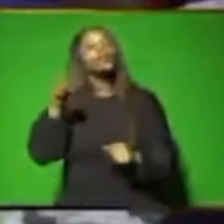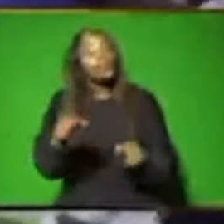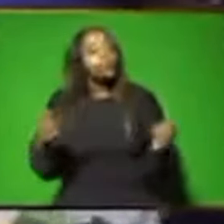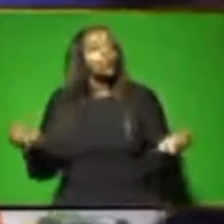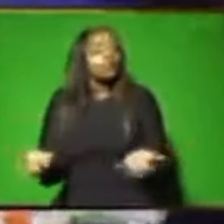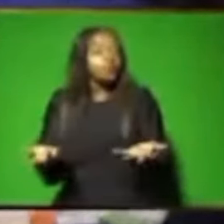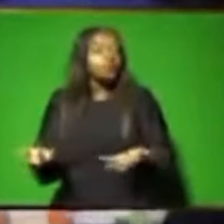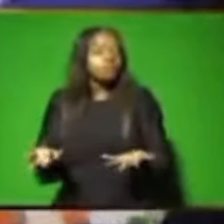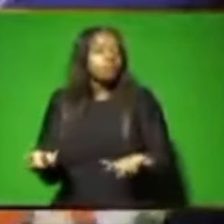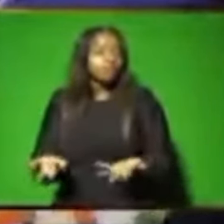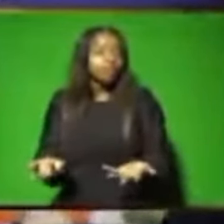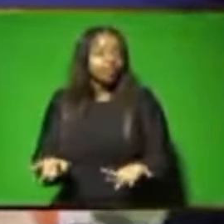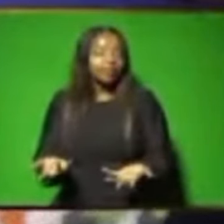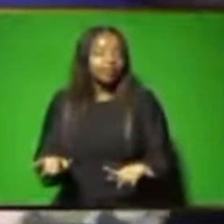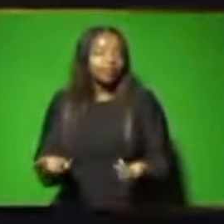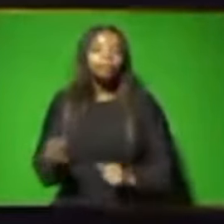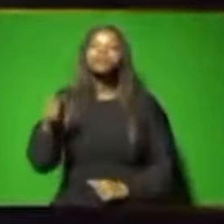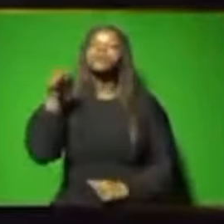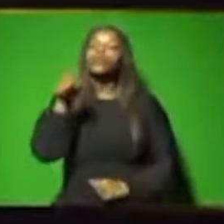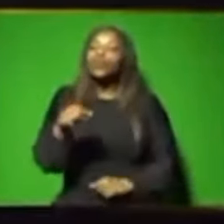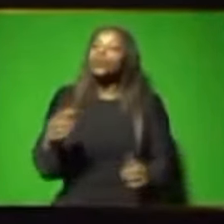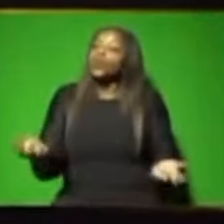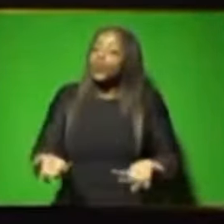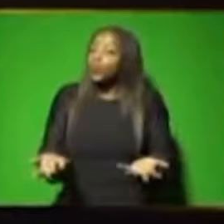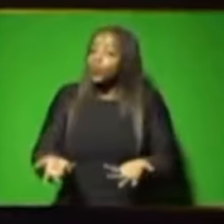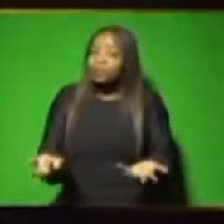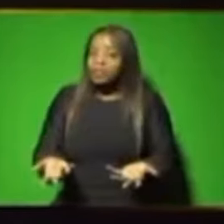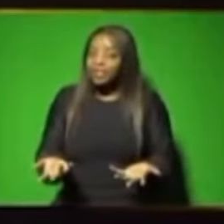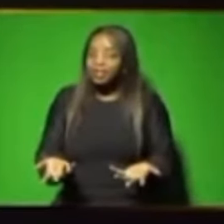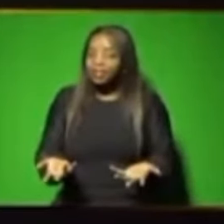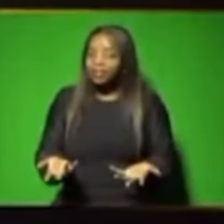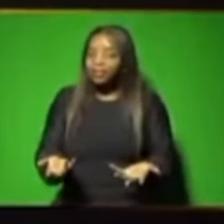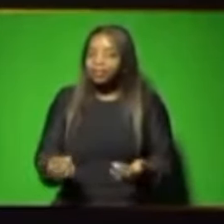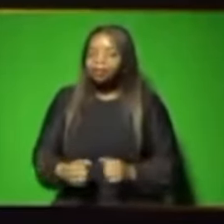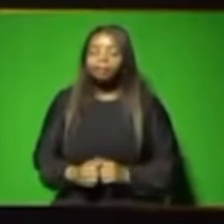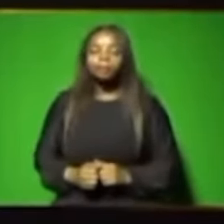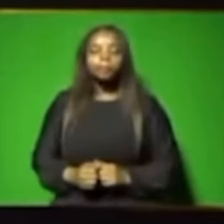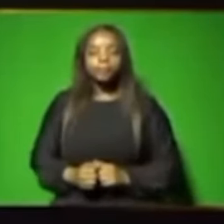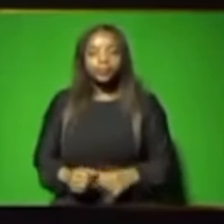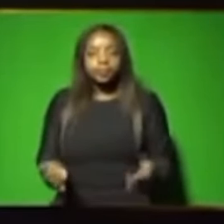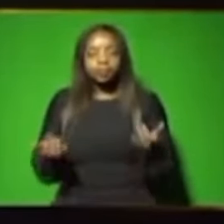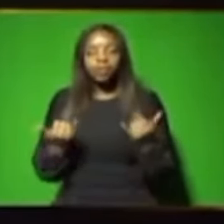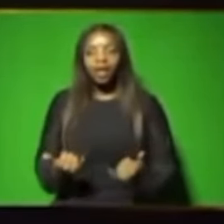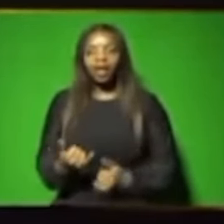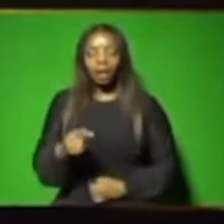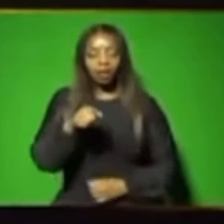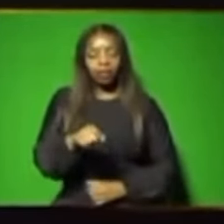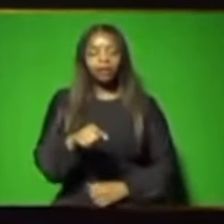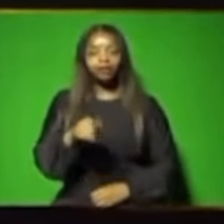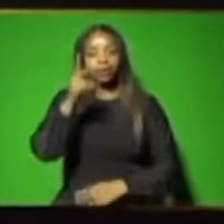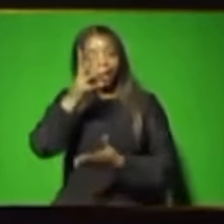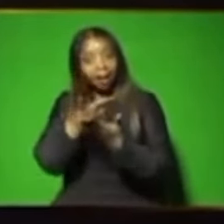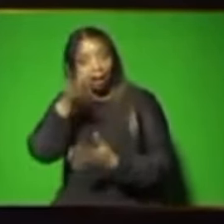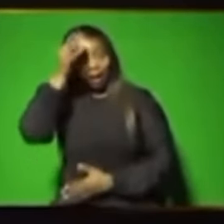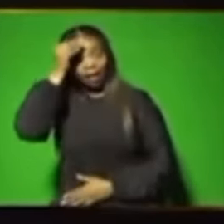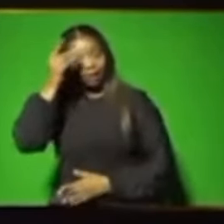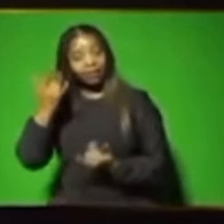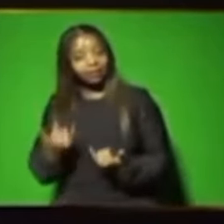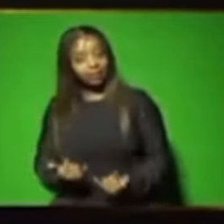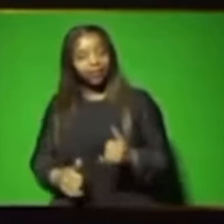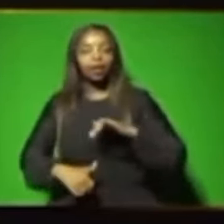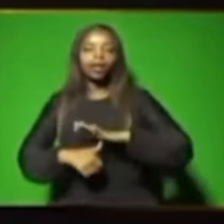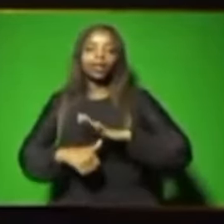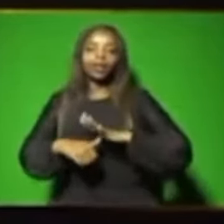Vavas Jay, where were you? Now, this is an important lesson.